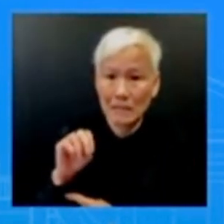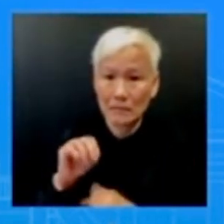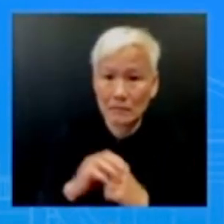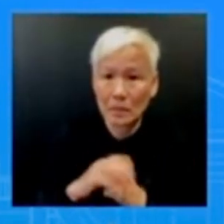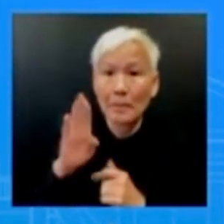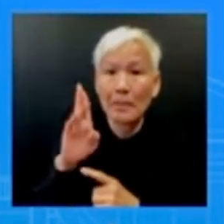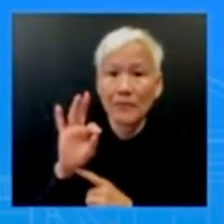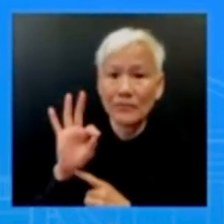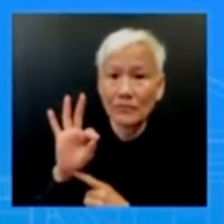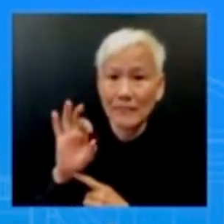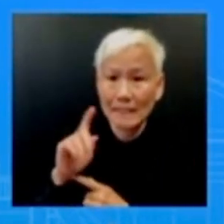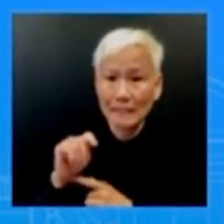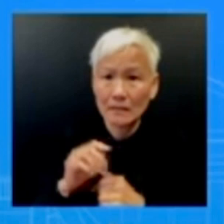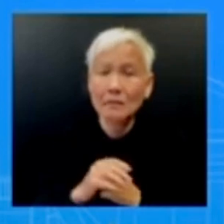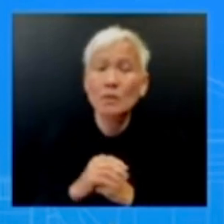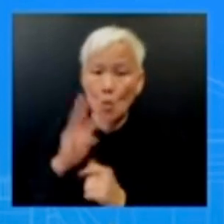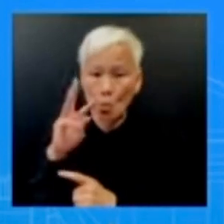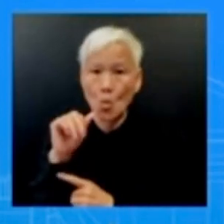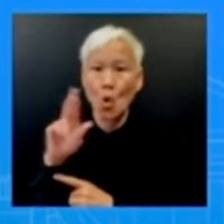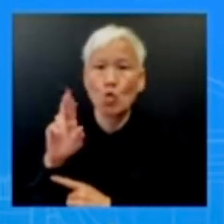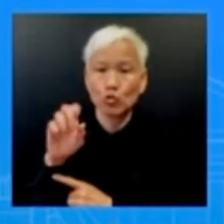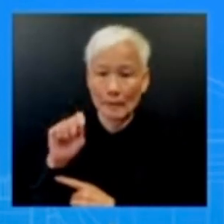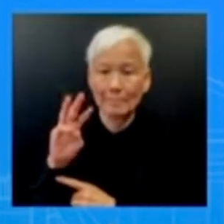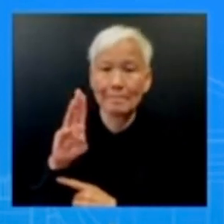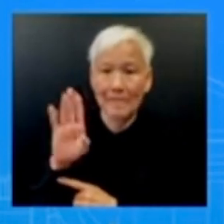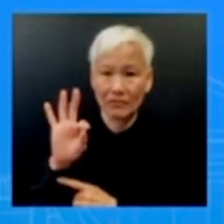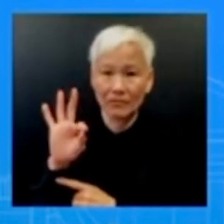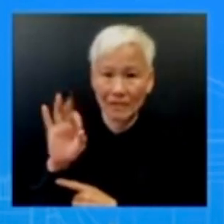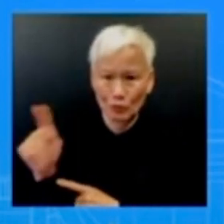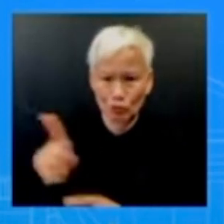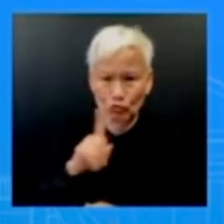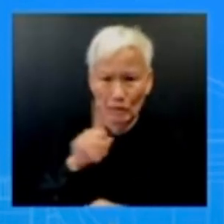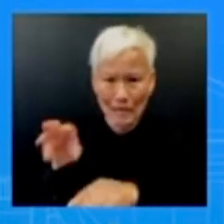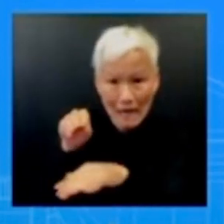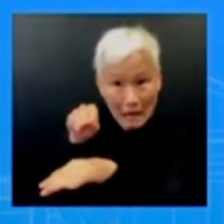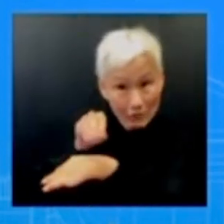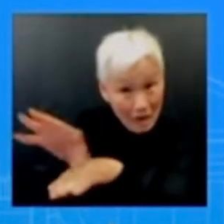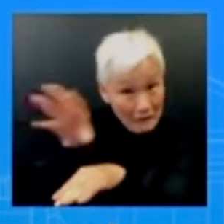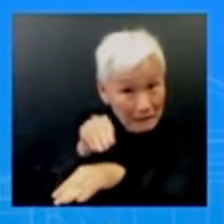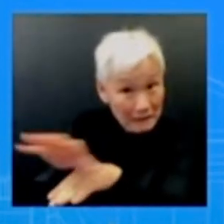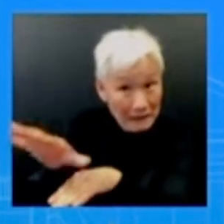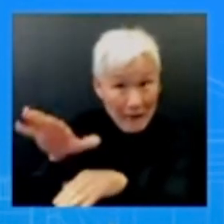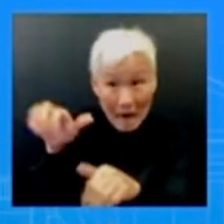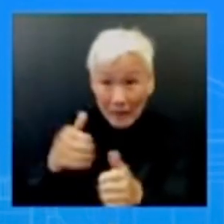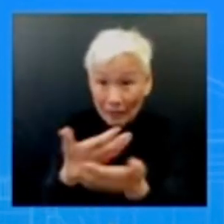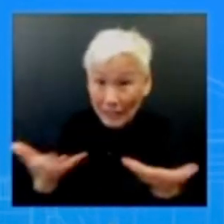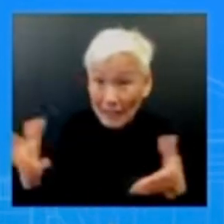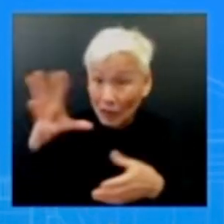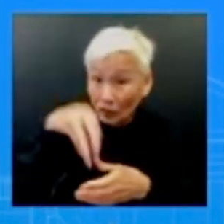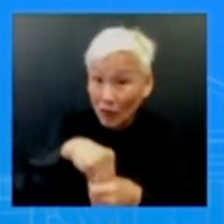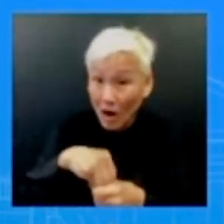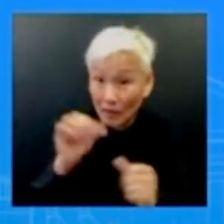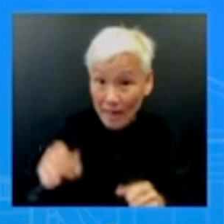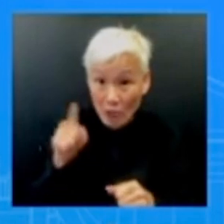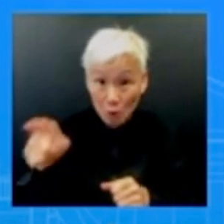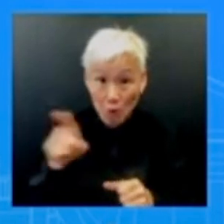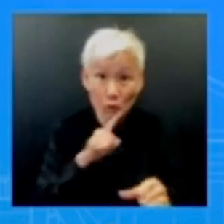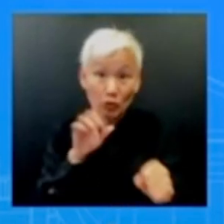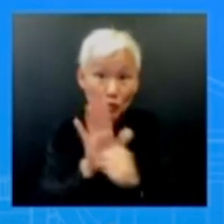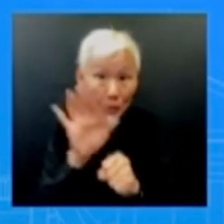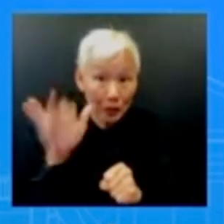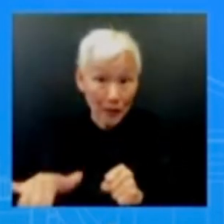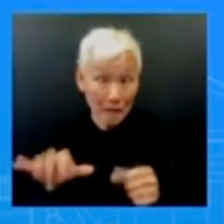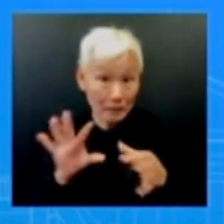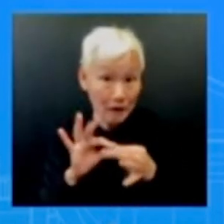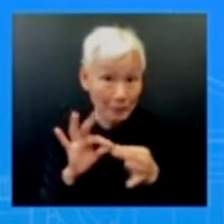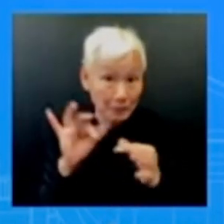playing a role in sort of helping to advise as you address the banking crisis. Can you confirm that? Can you comment on any conversations with Warren